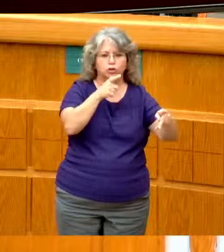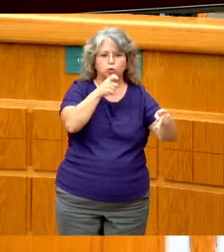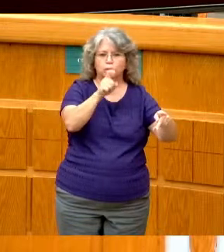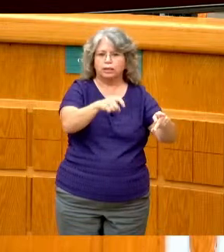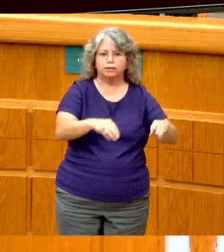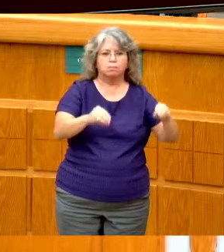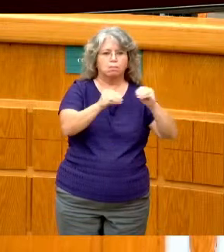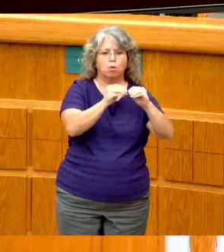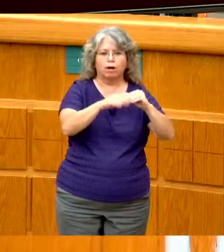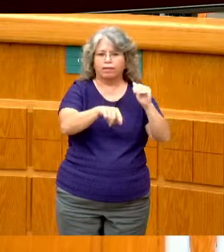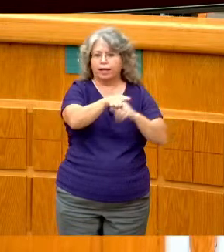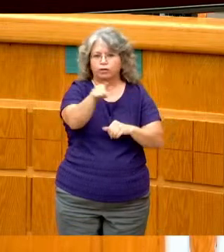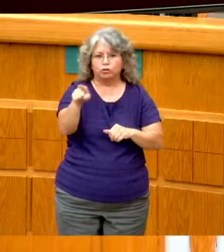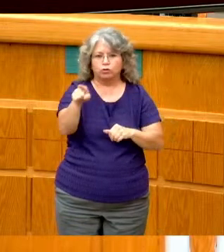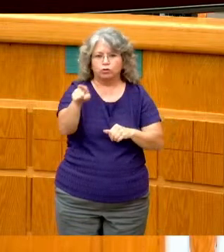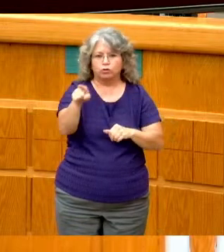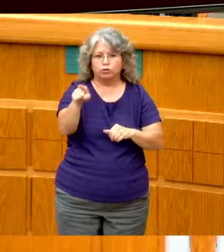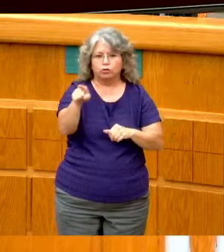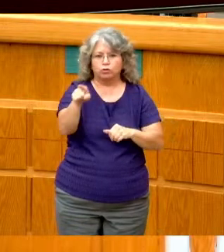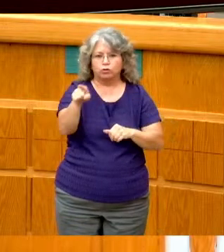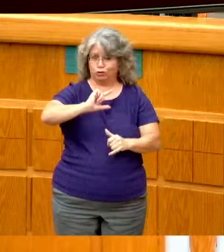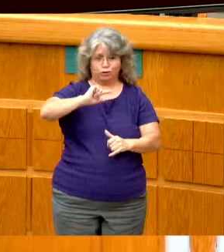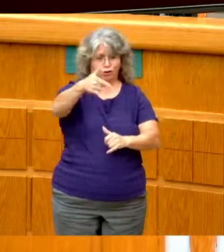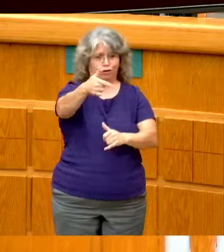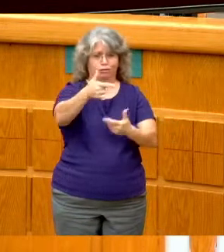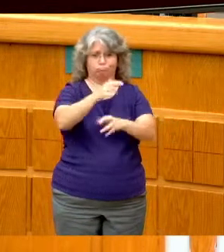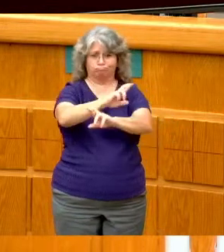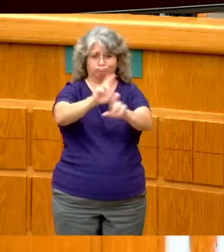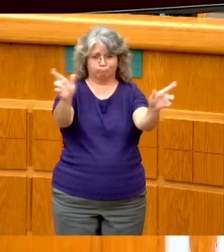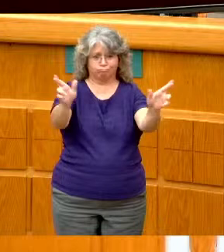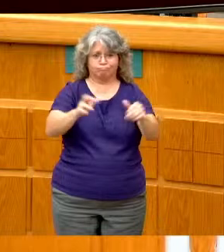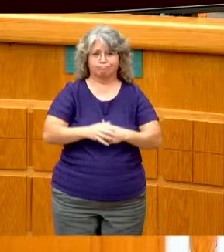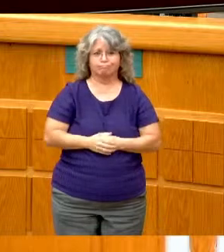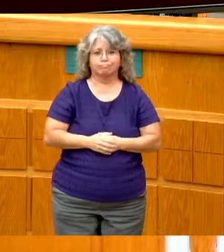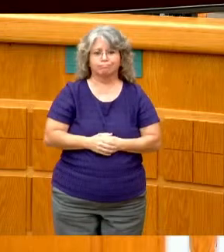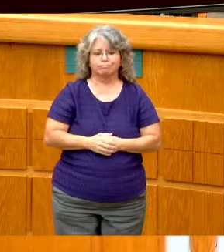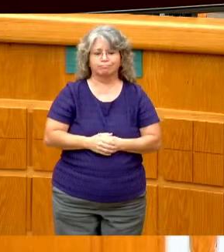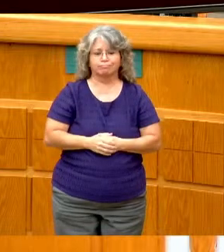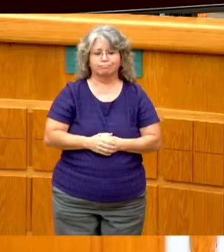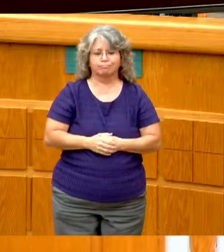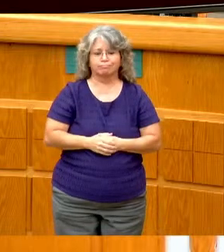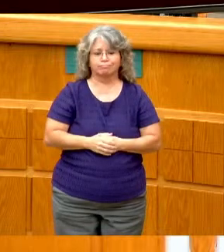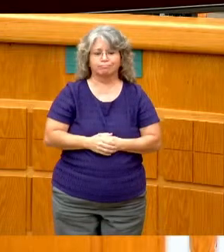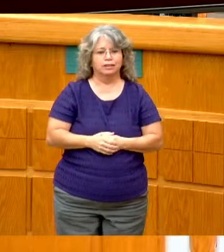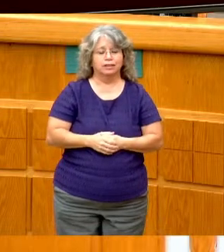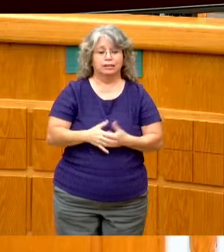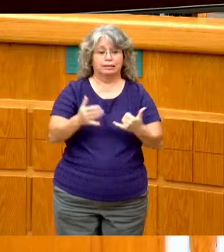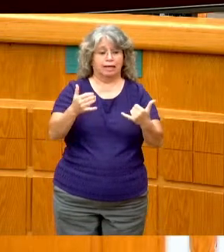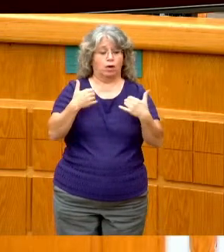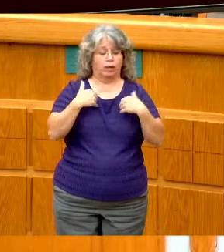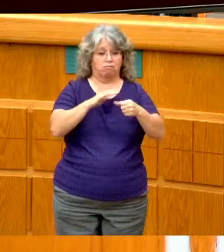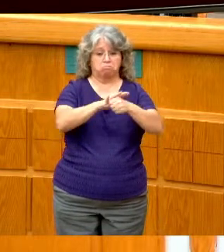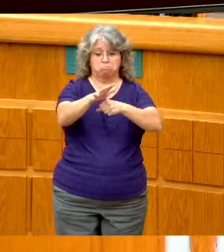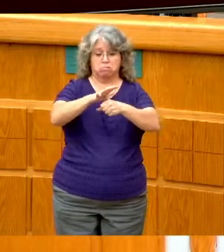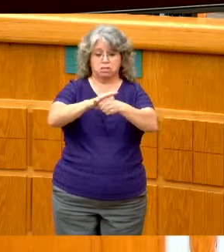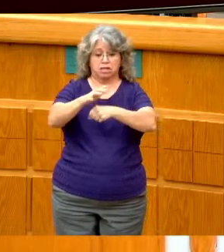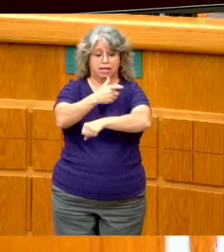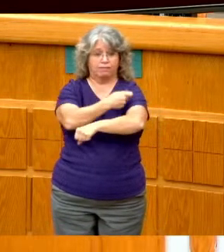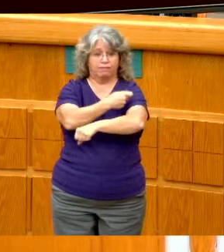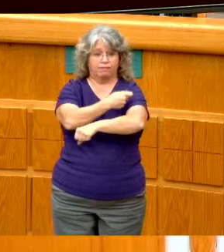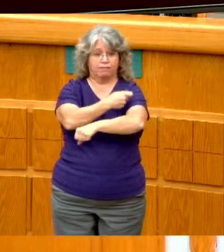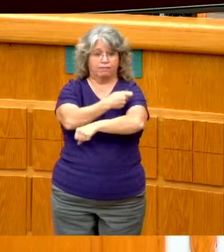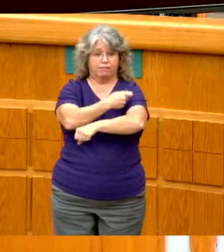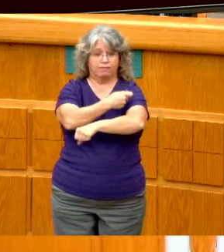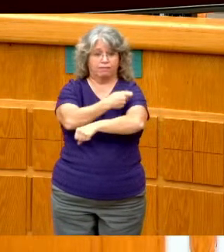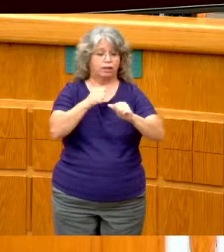you. It's your turn. So now that we have these vaccines in quantity where we can be efficient and convenient, people who